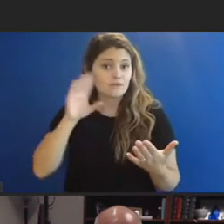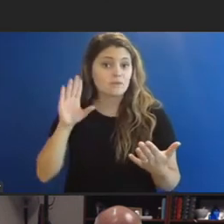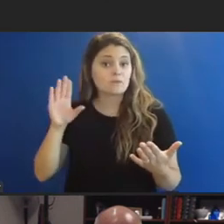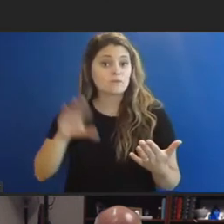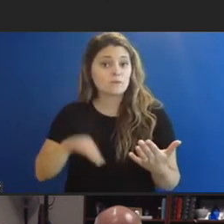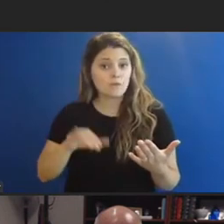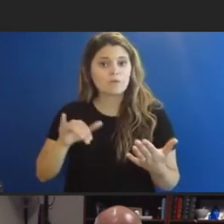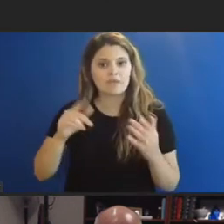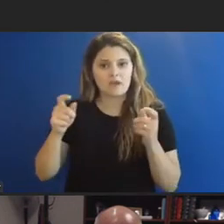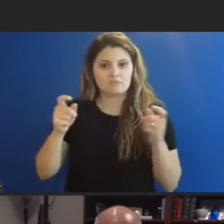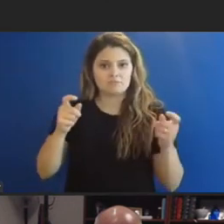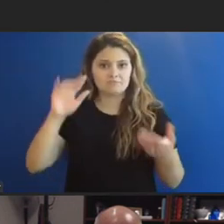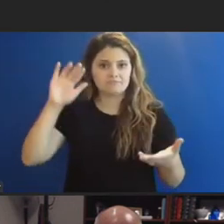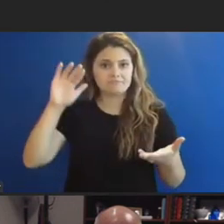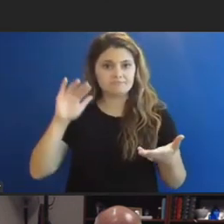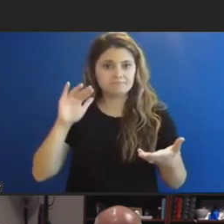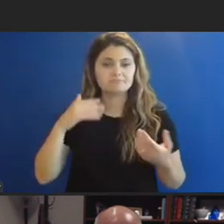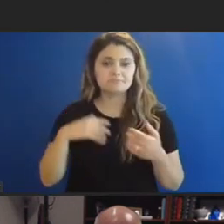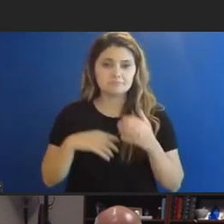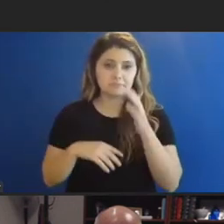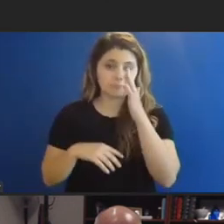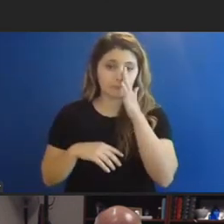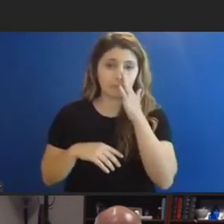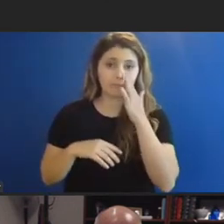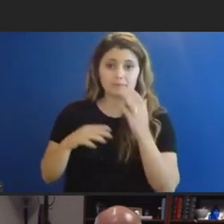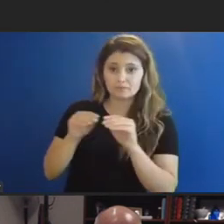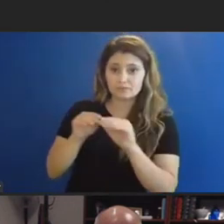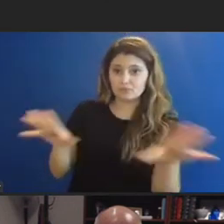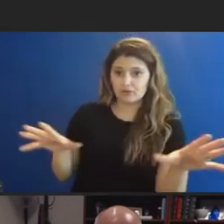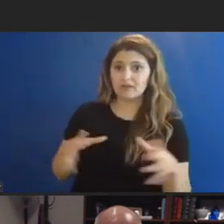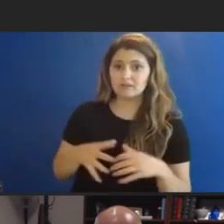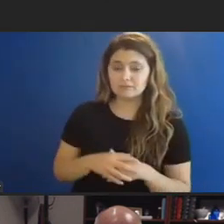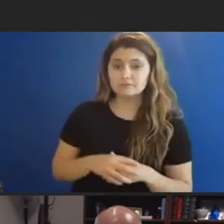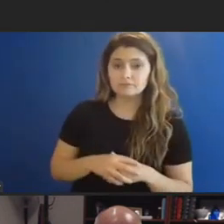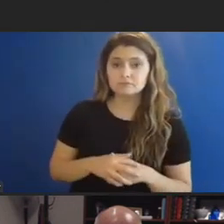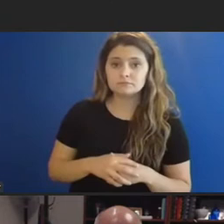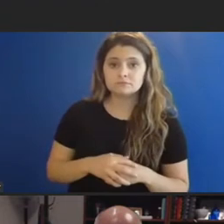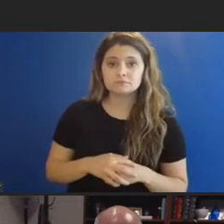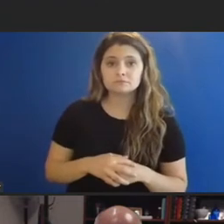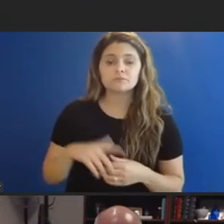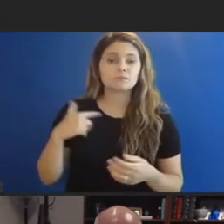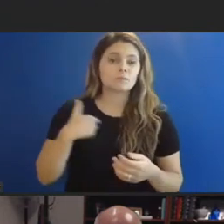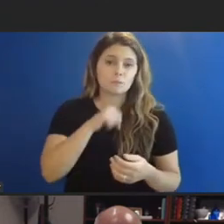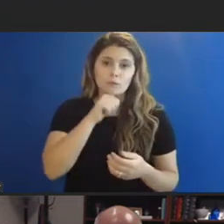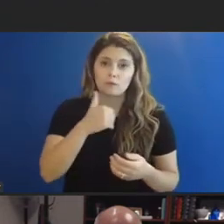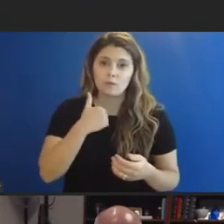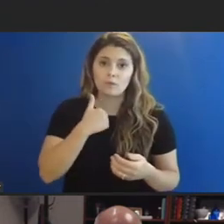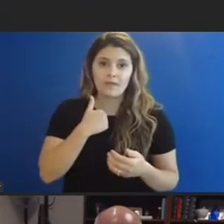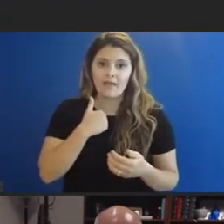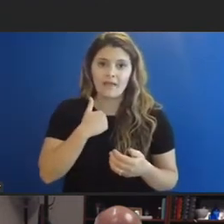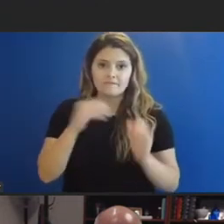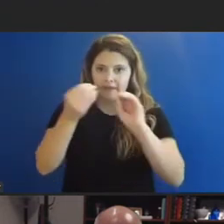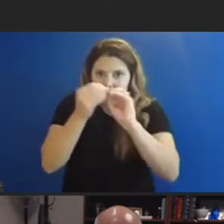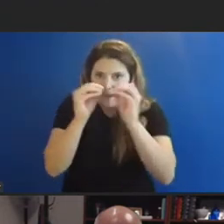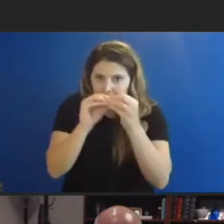that mitigates, the spread. And so we don't have a threshold. If you're looking for a specific number